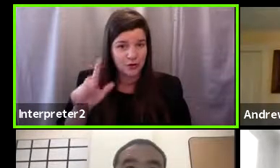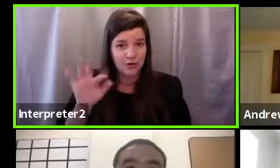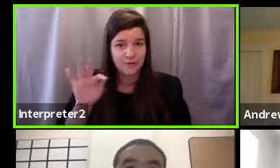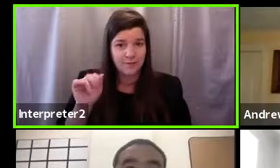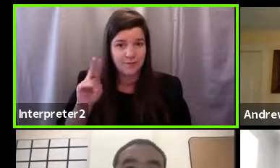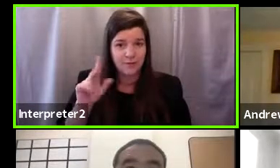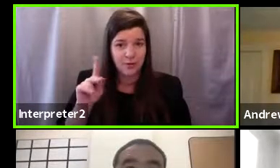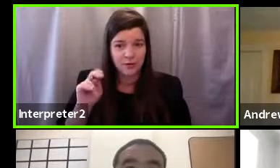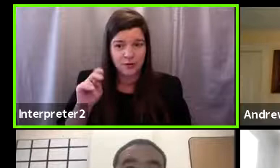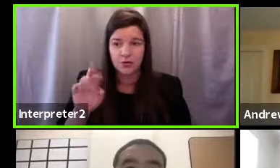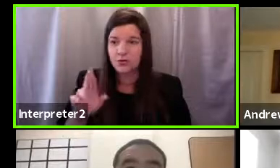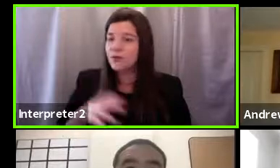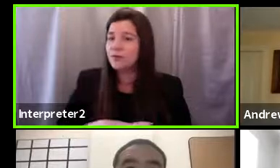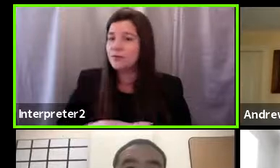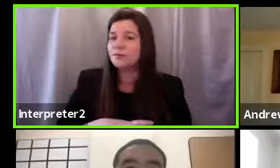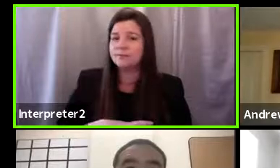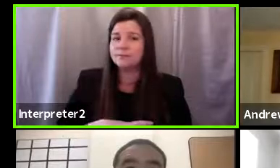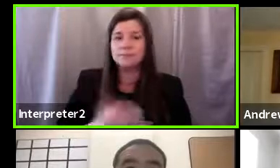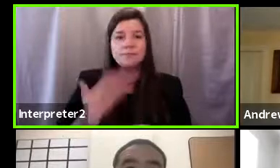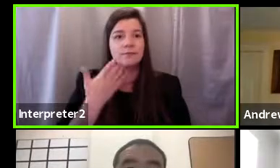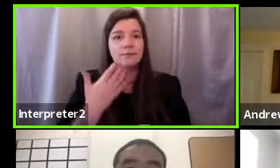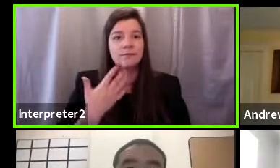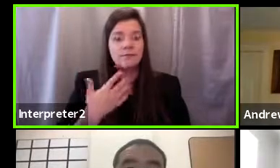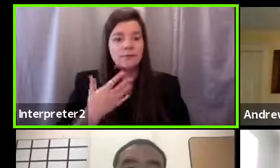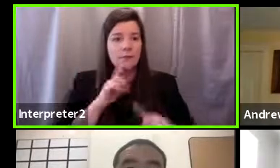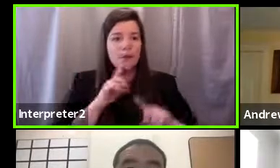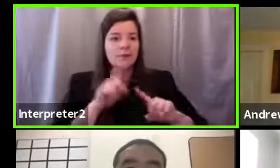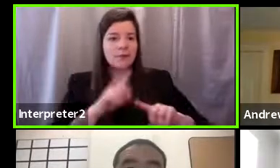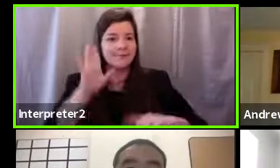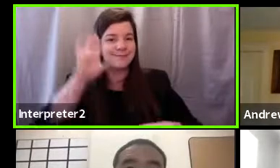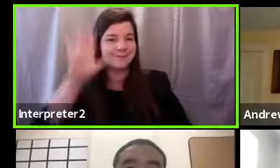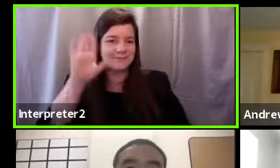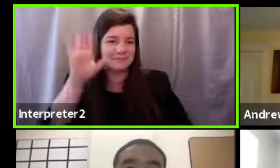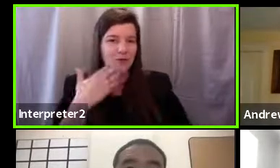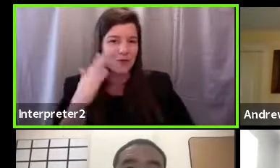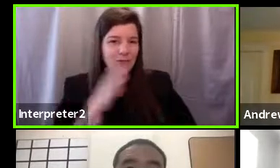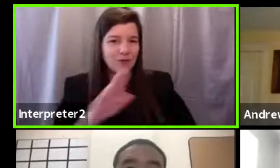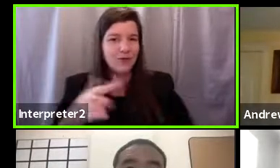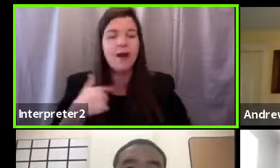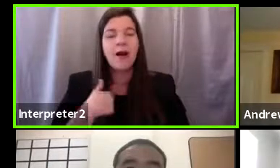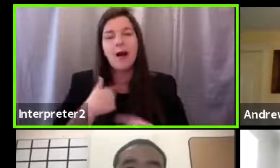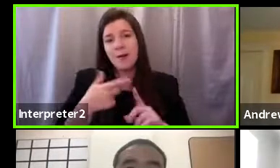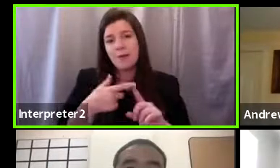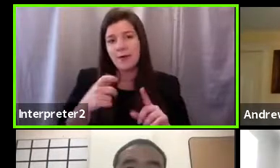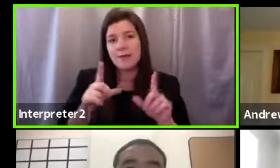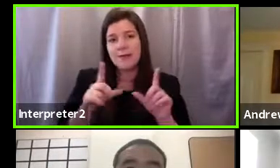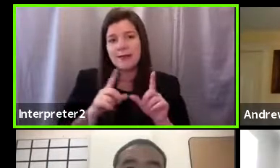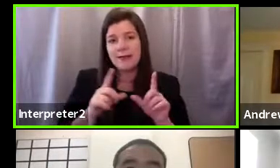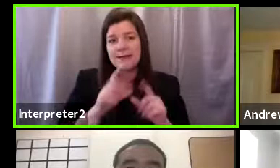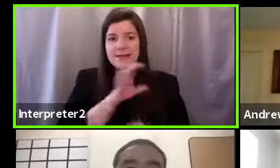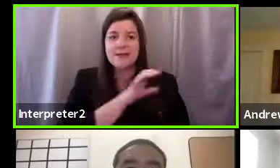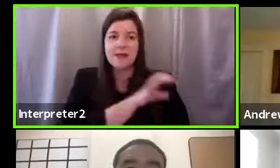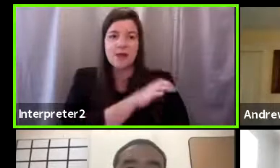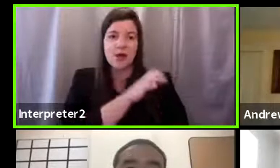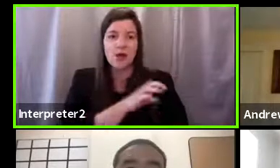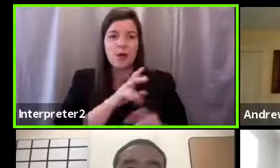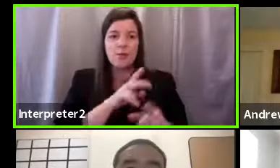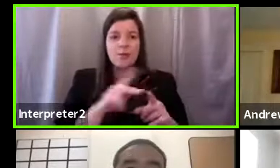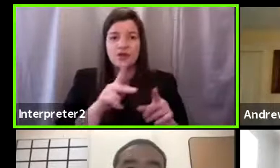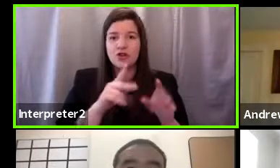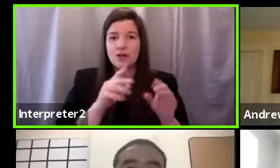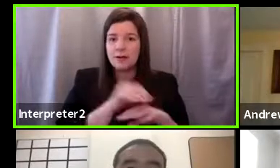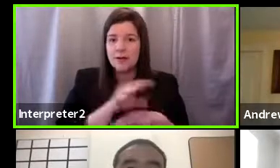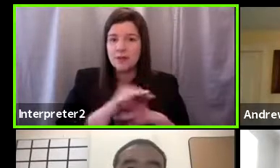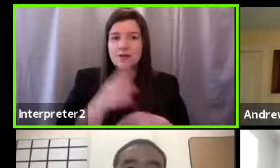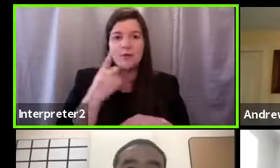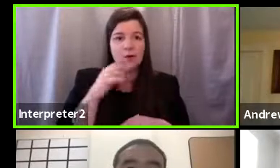Hi, good afternoon, everyone. Rachel Faulkner here with the Licensed Clinical Professional Counselors of Maryland. You have my written testimony, so